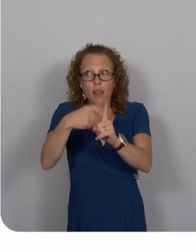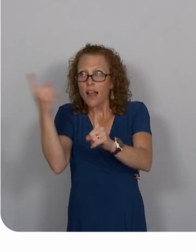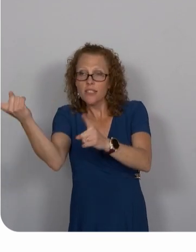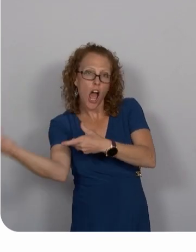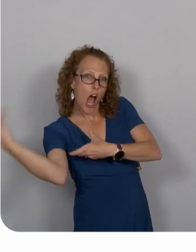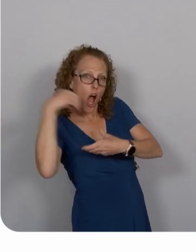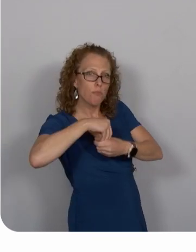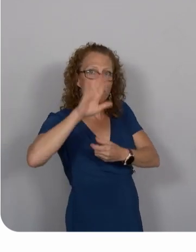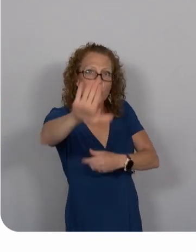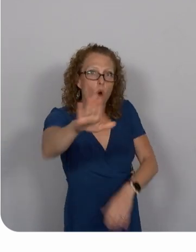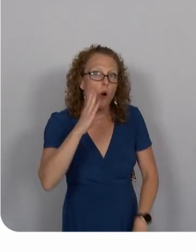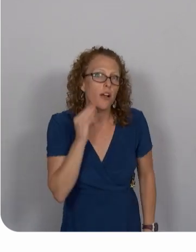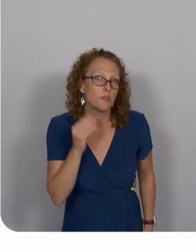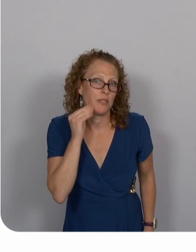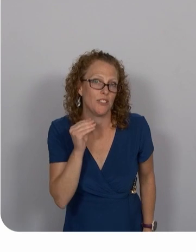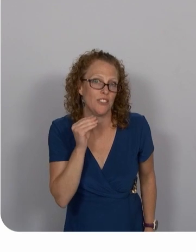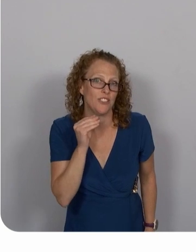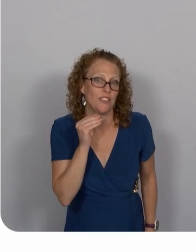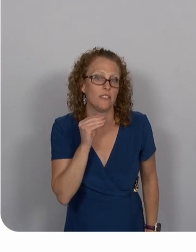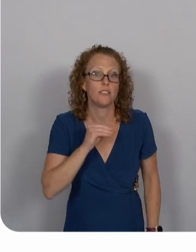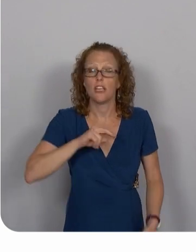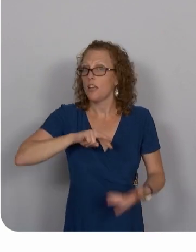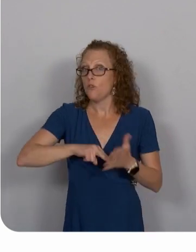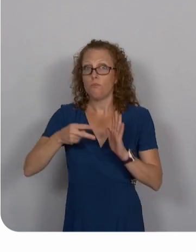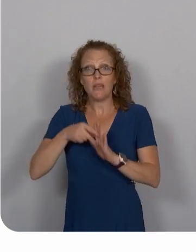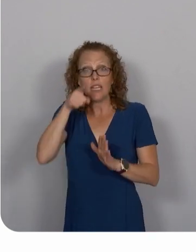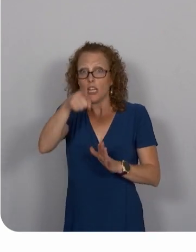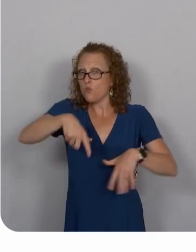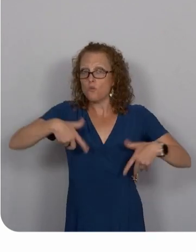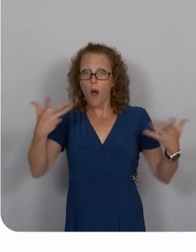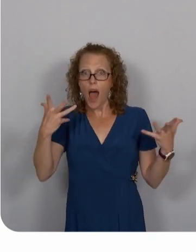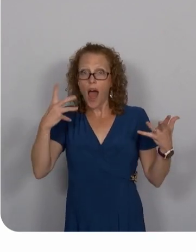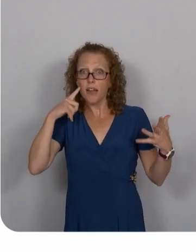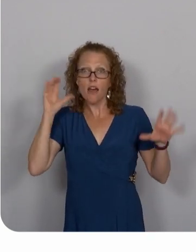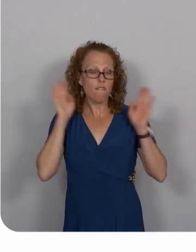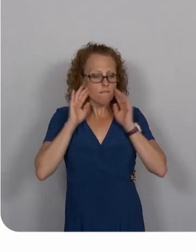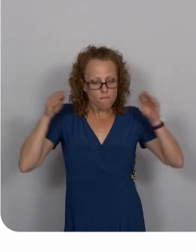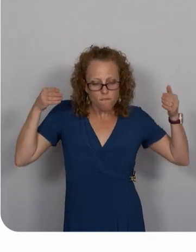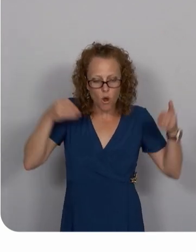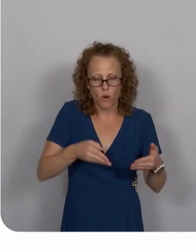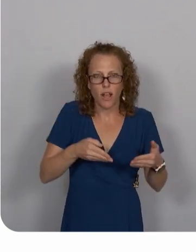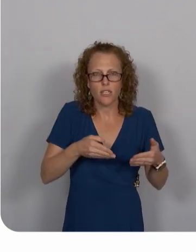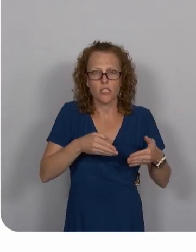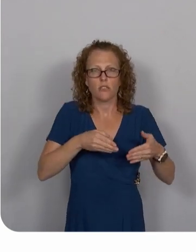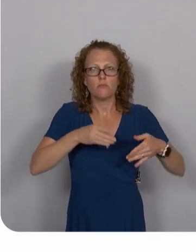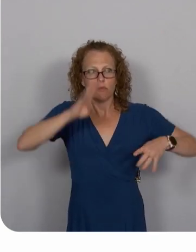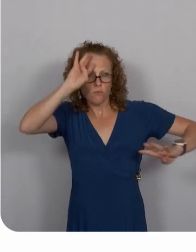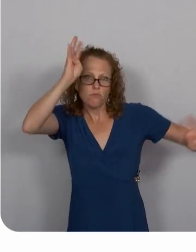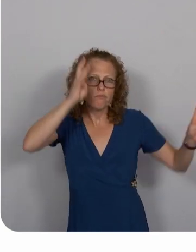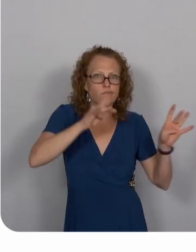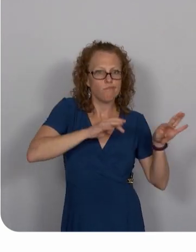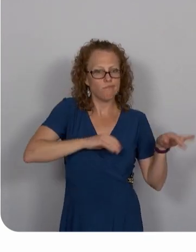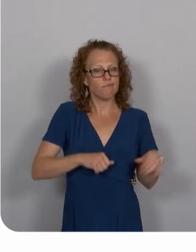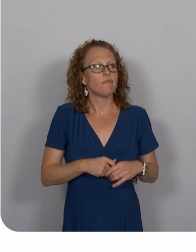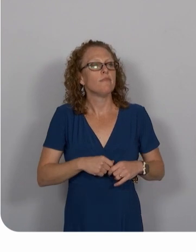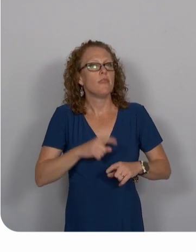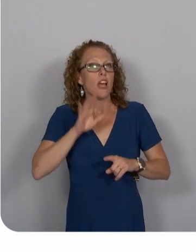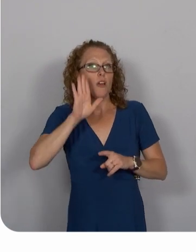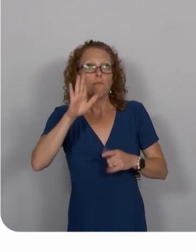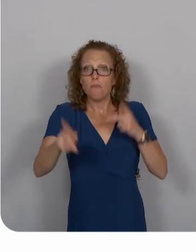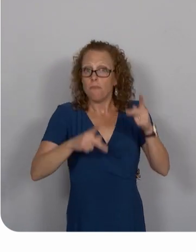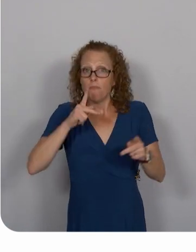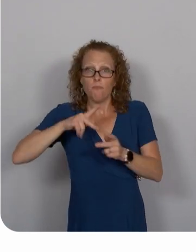experience. You can stay focused on what you are best at, and your followers, they can see it